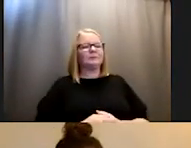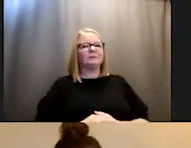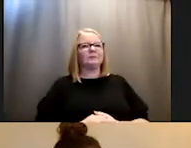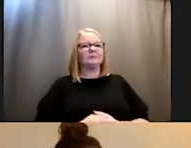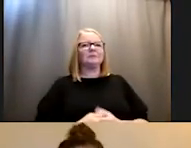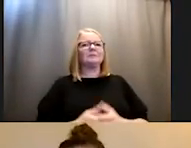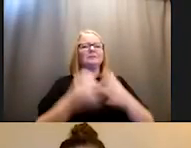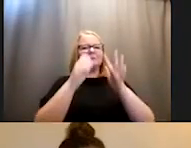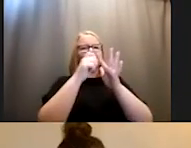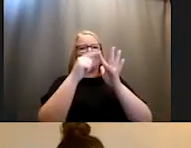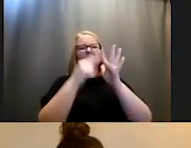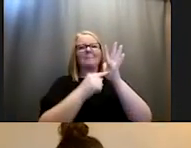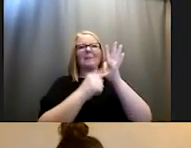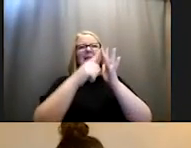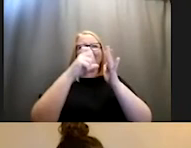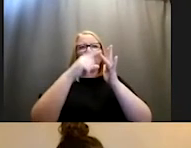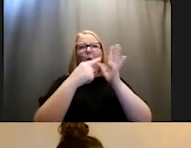Petticoat magazine, Nova,